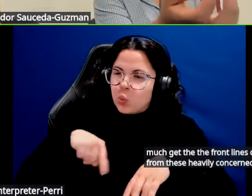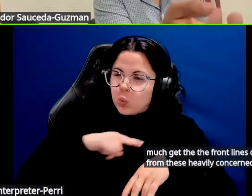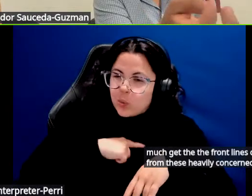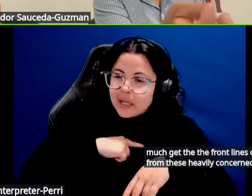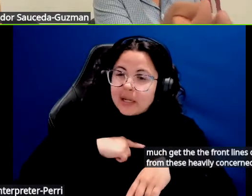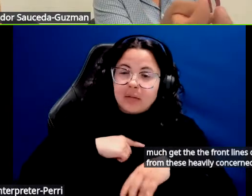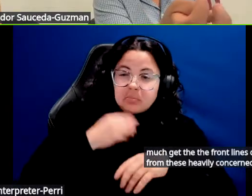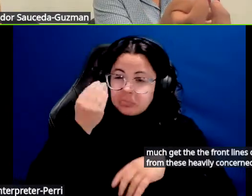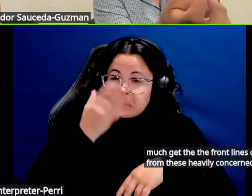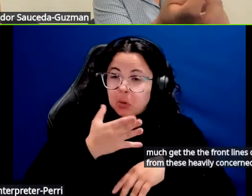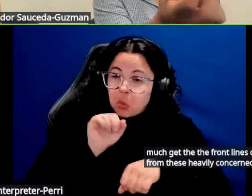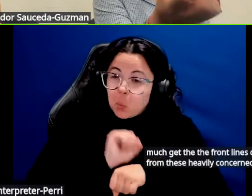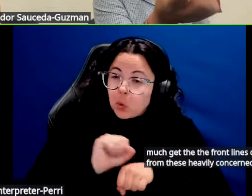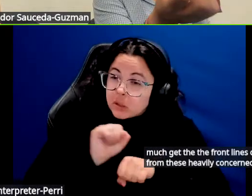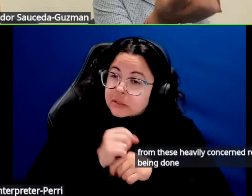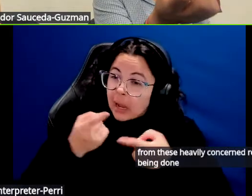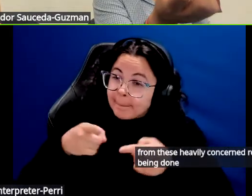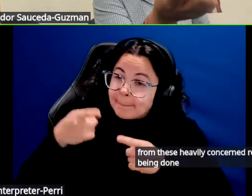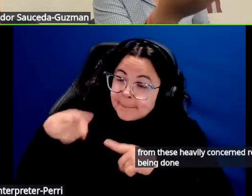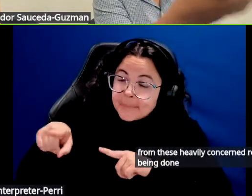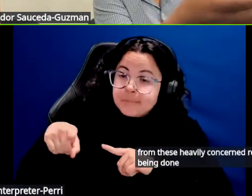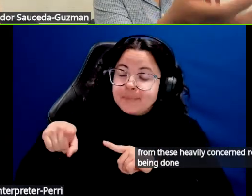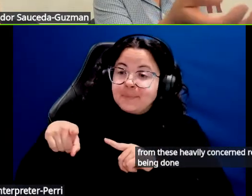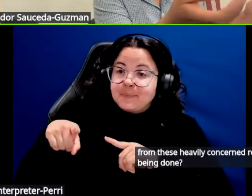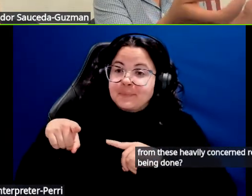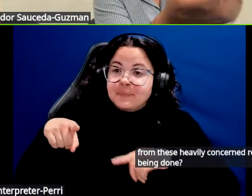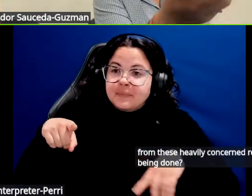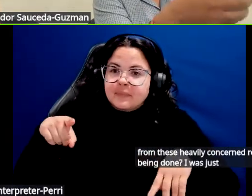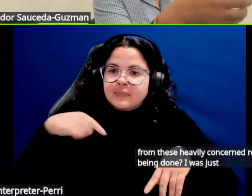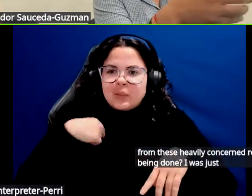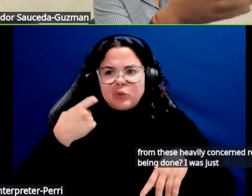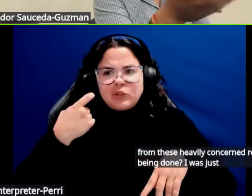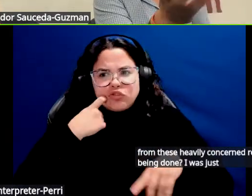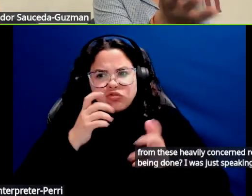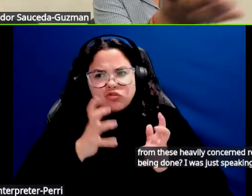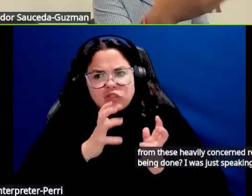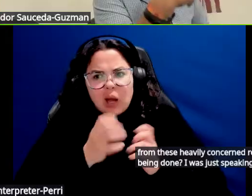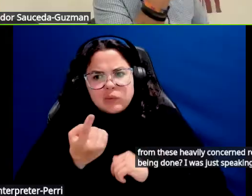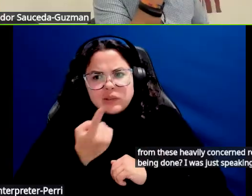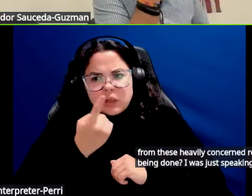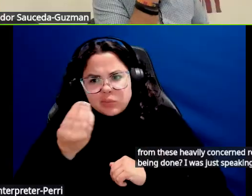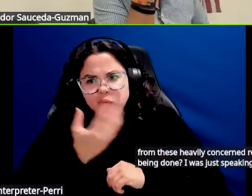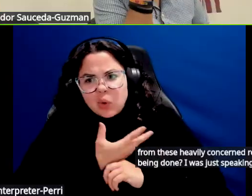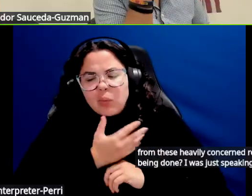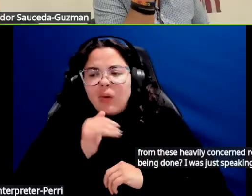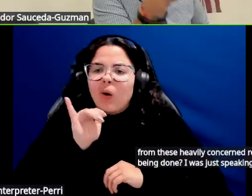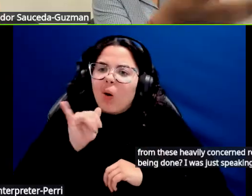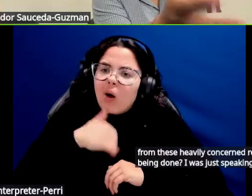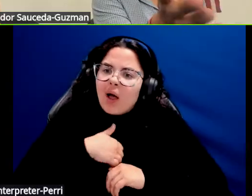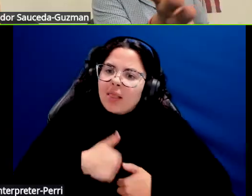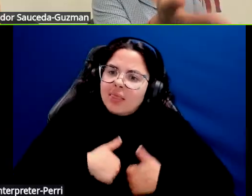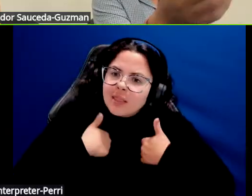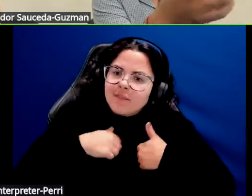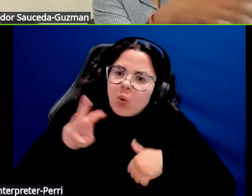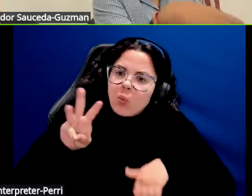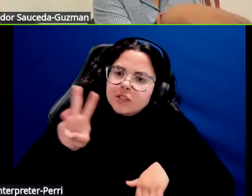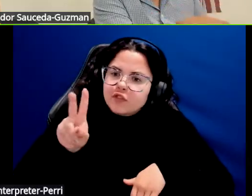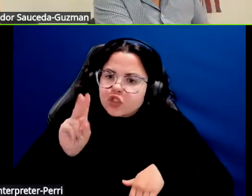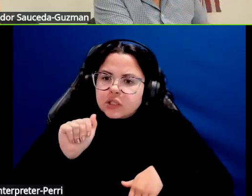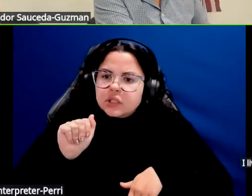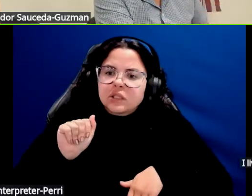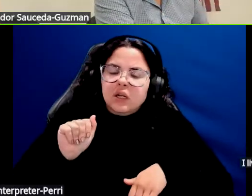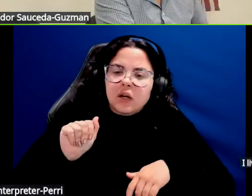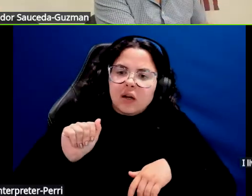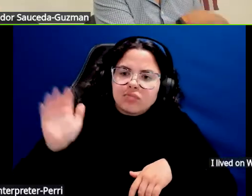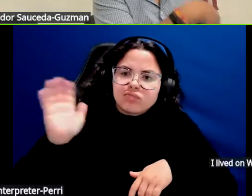that work is being done? I was just speaking to someone that told me, oh, I lived on West Virginia and Mount Olivet back